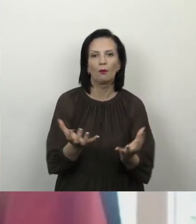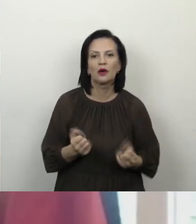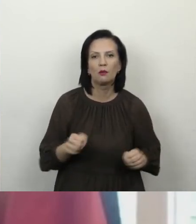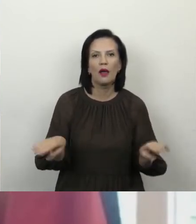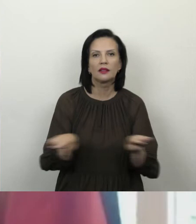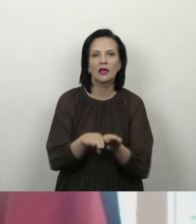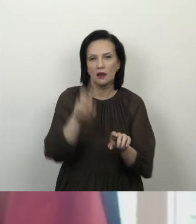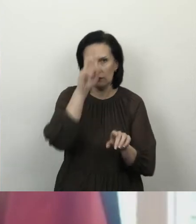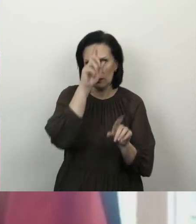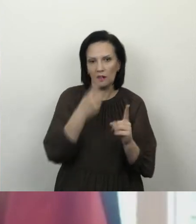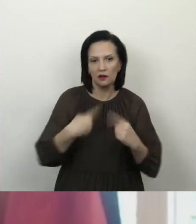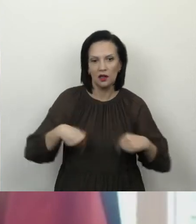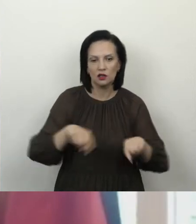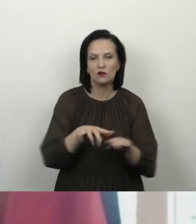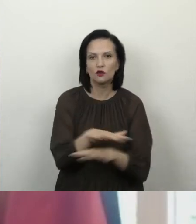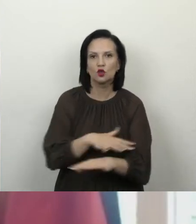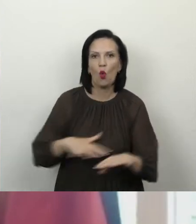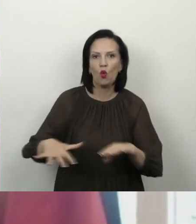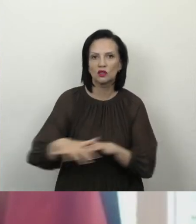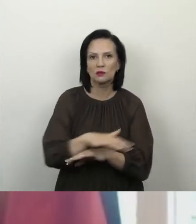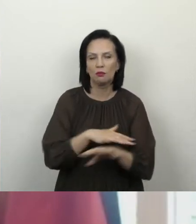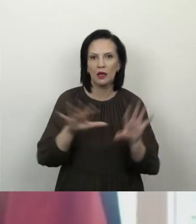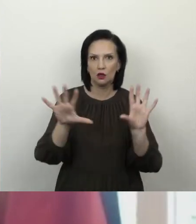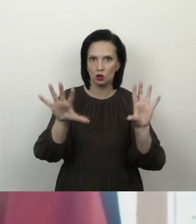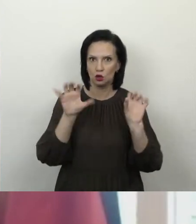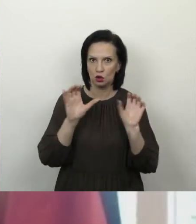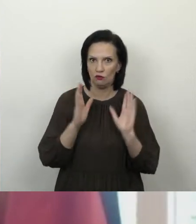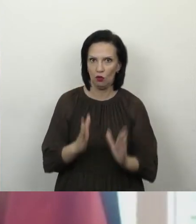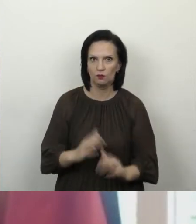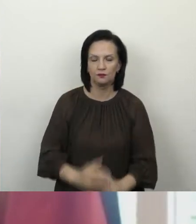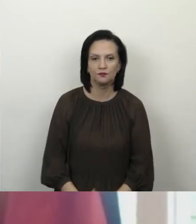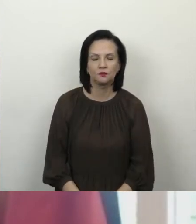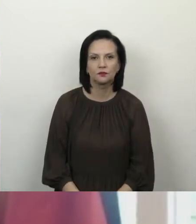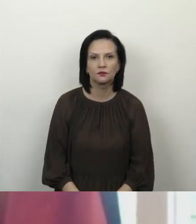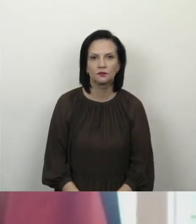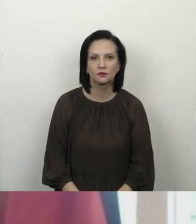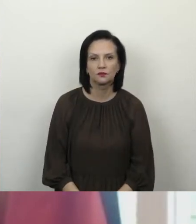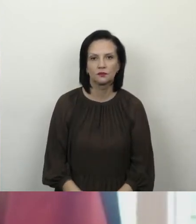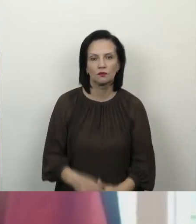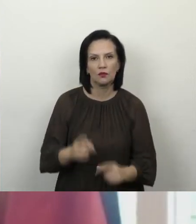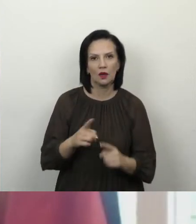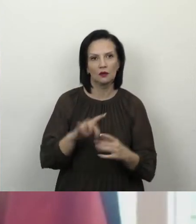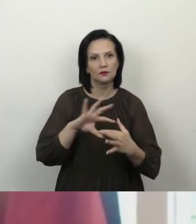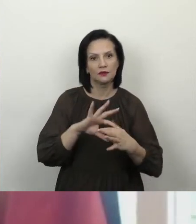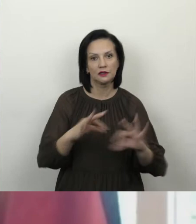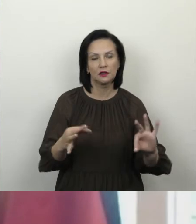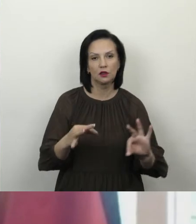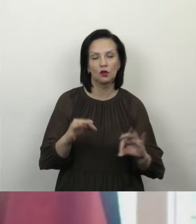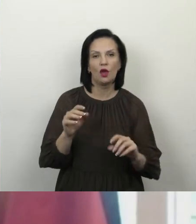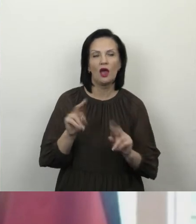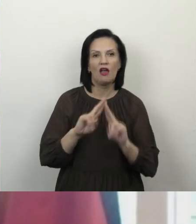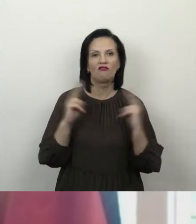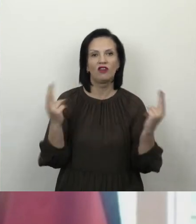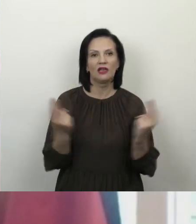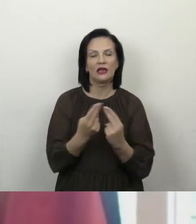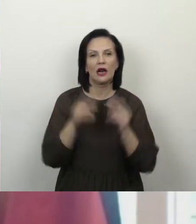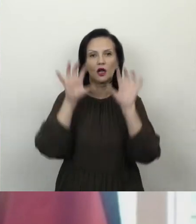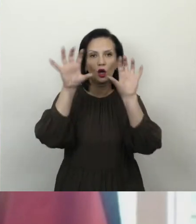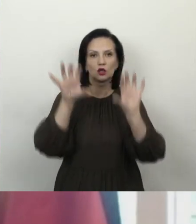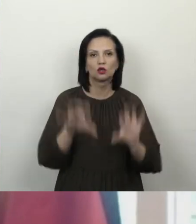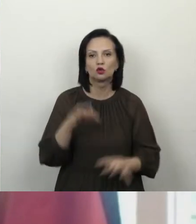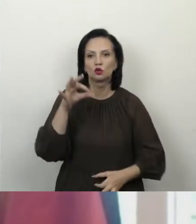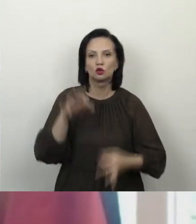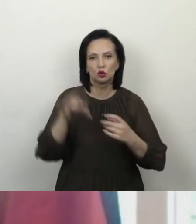the words of the German Federal Constitutional Court, in a democratic constitutional